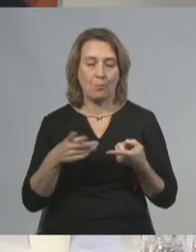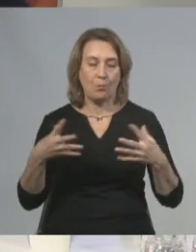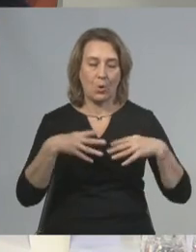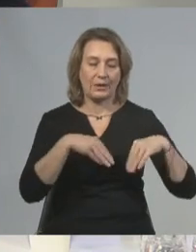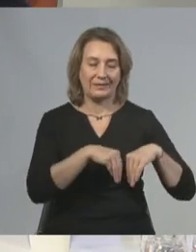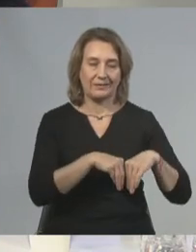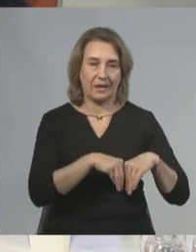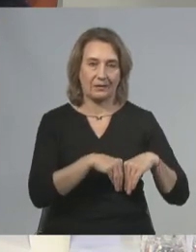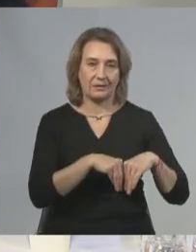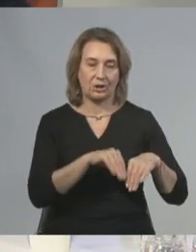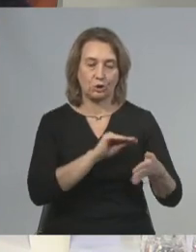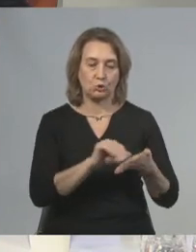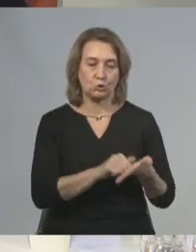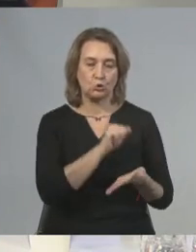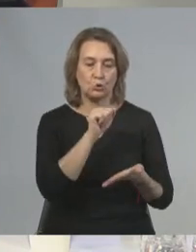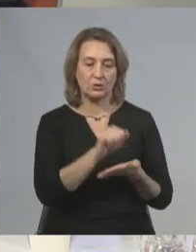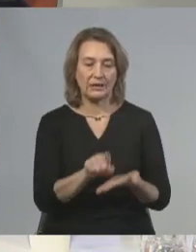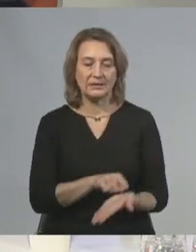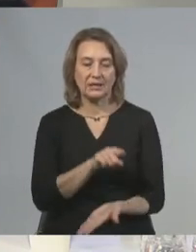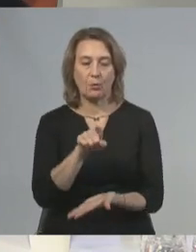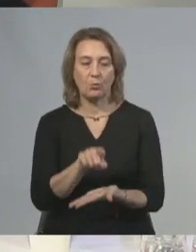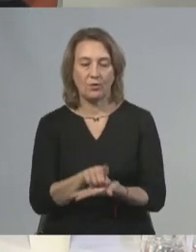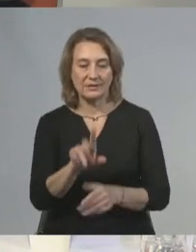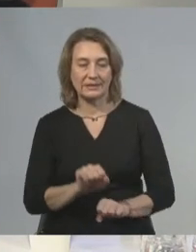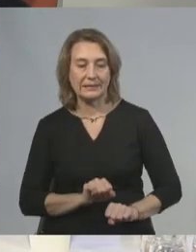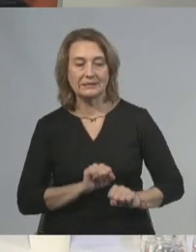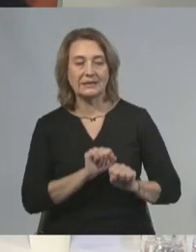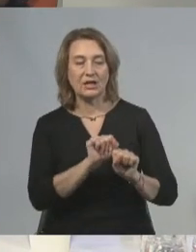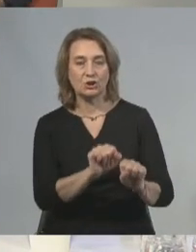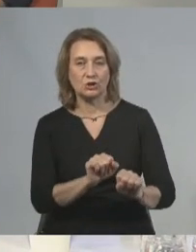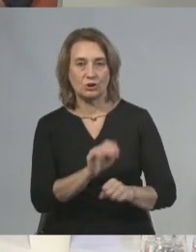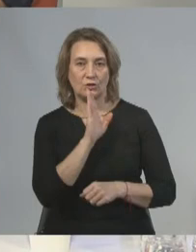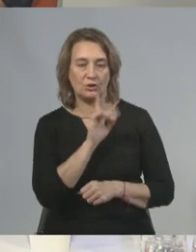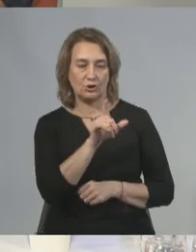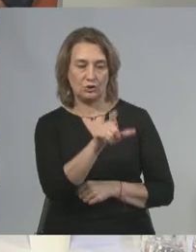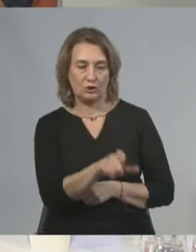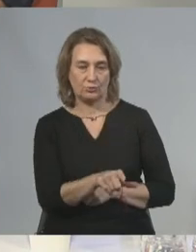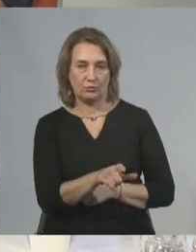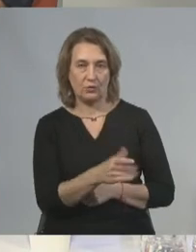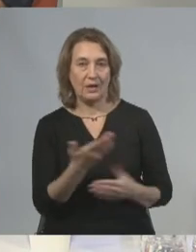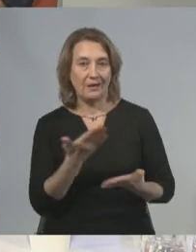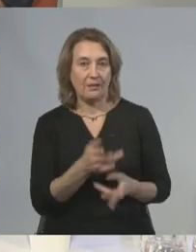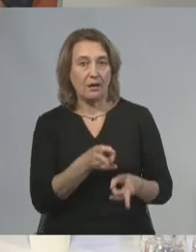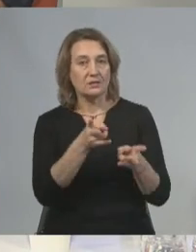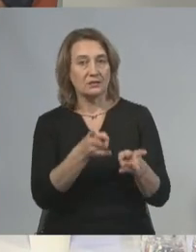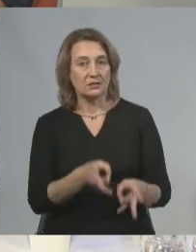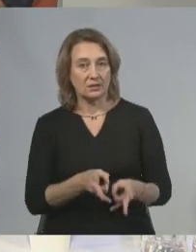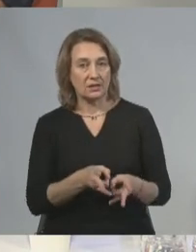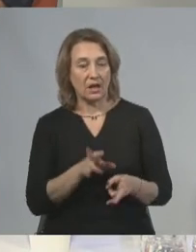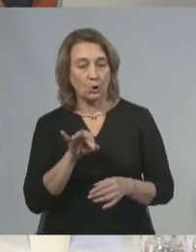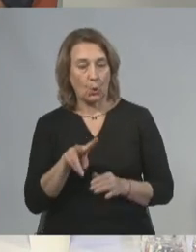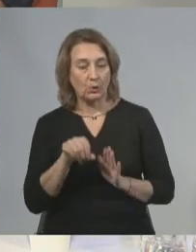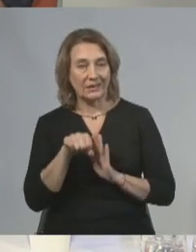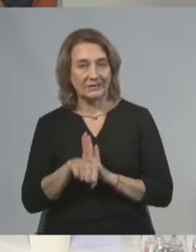how do we combine our journalistic duty and protect a woman who suffers from violence